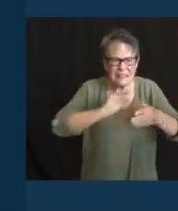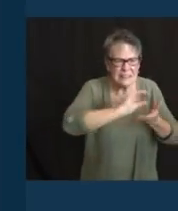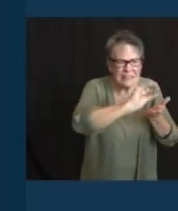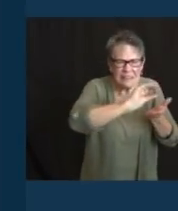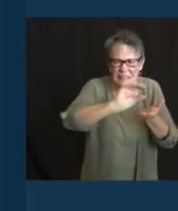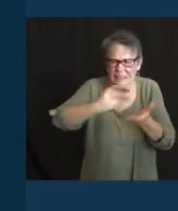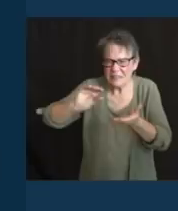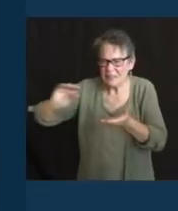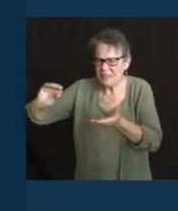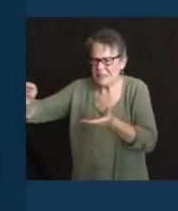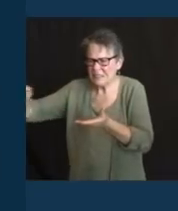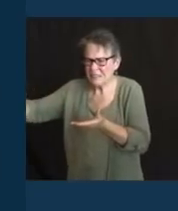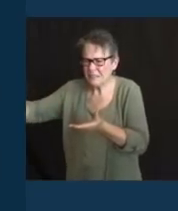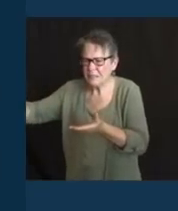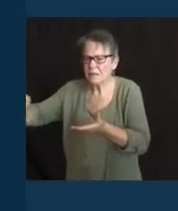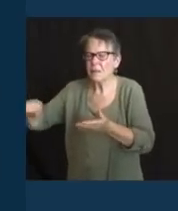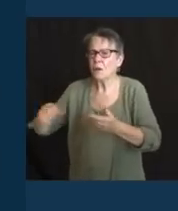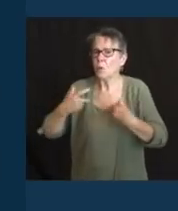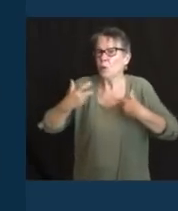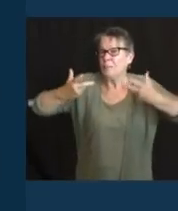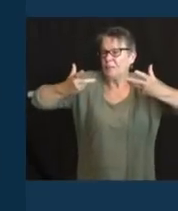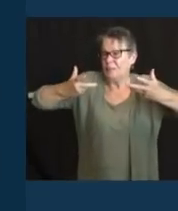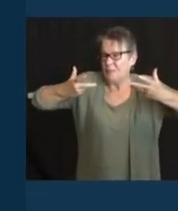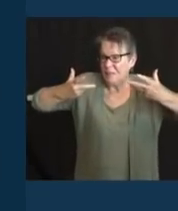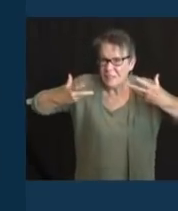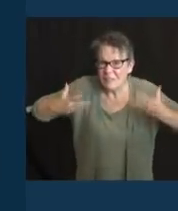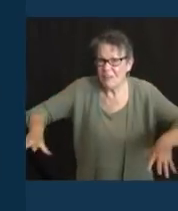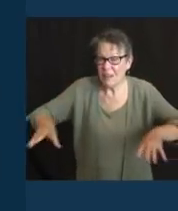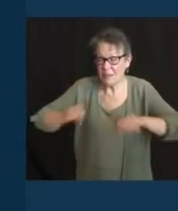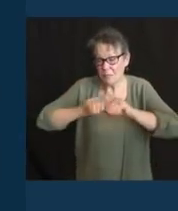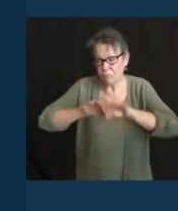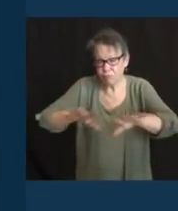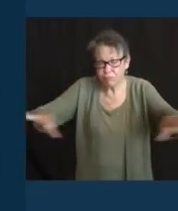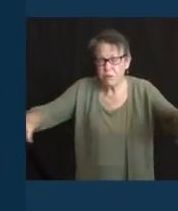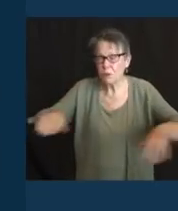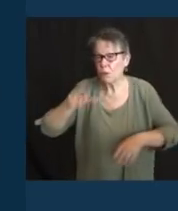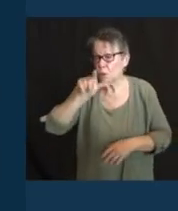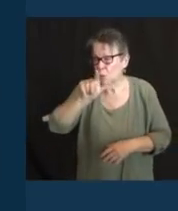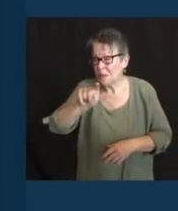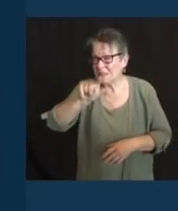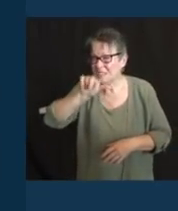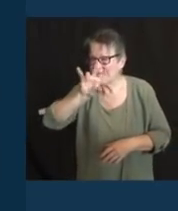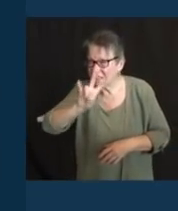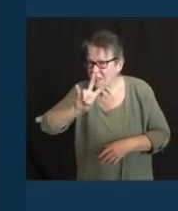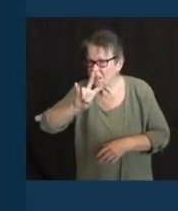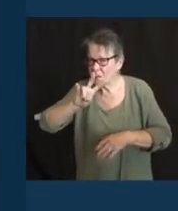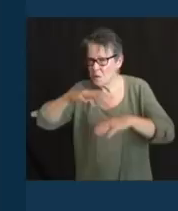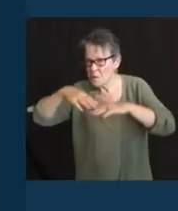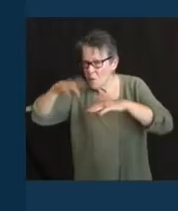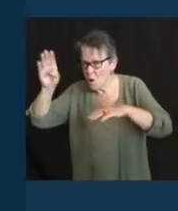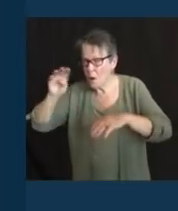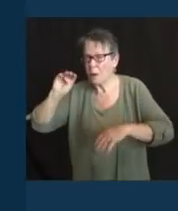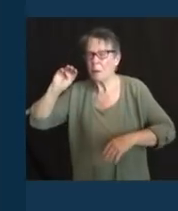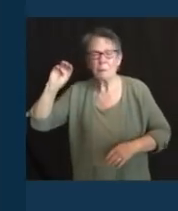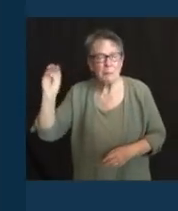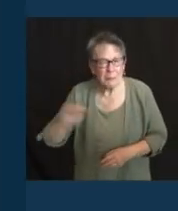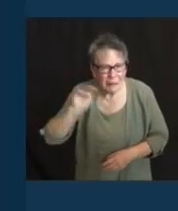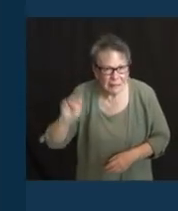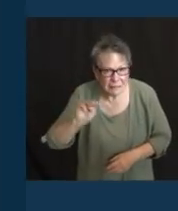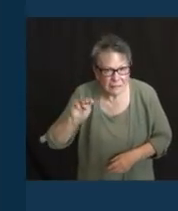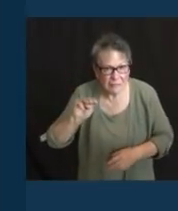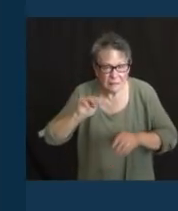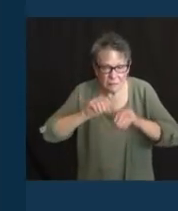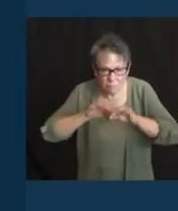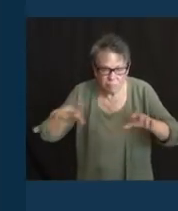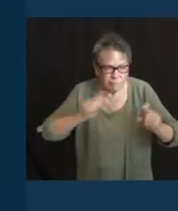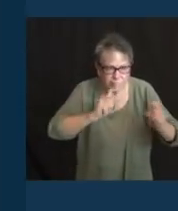PPE across the spectrum of long-term care facilities, and those are subcategories. You could see overwhelmingly